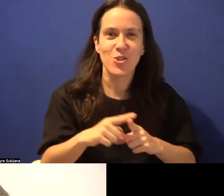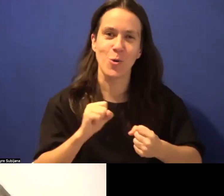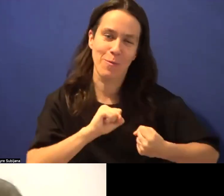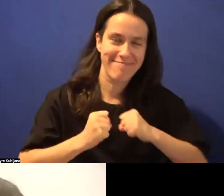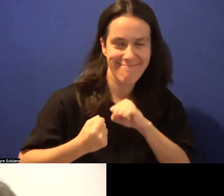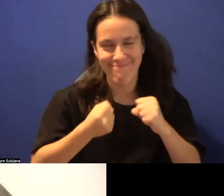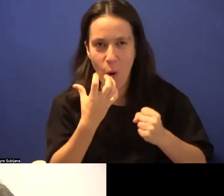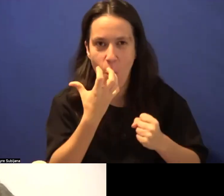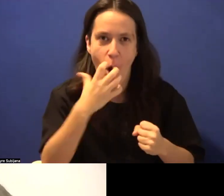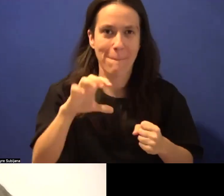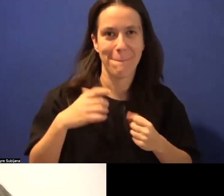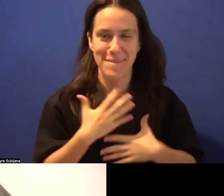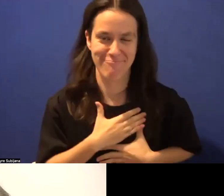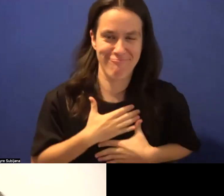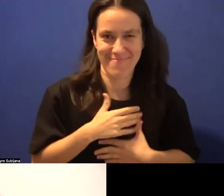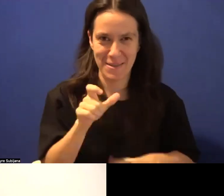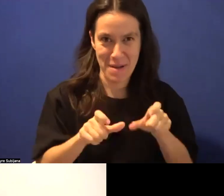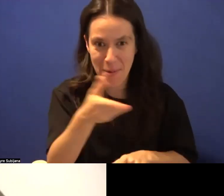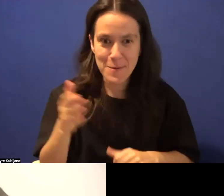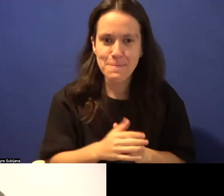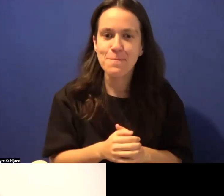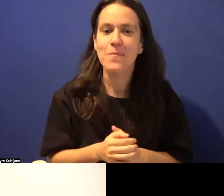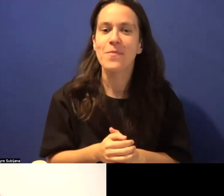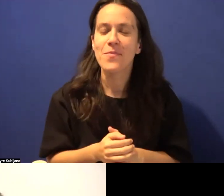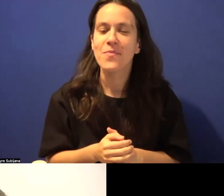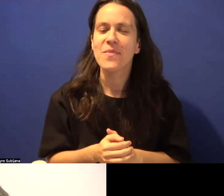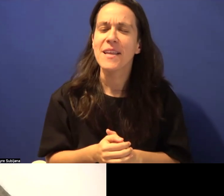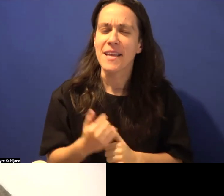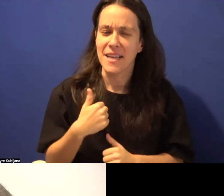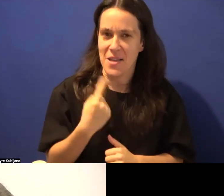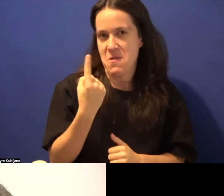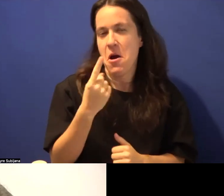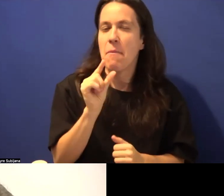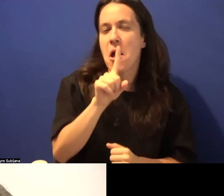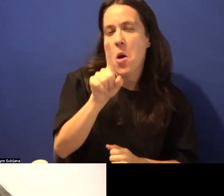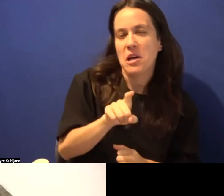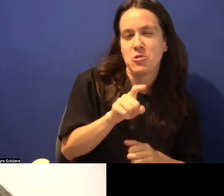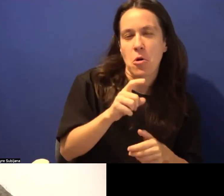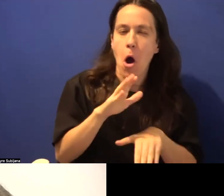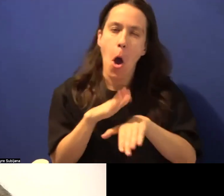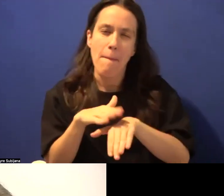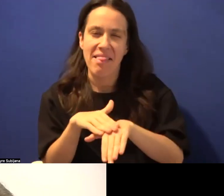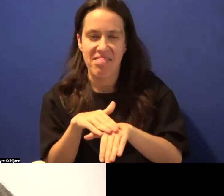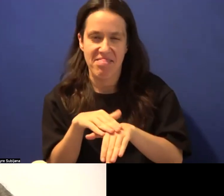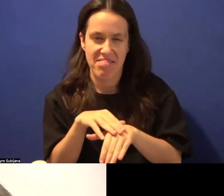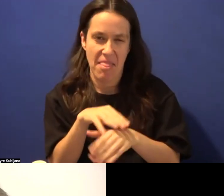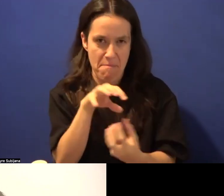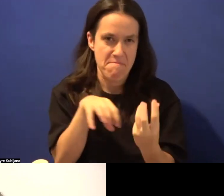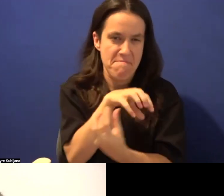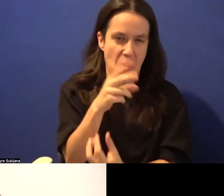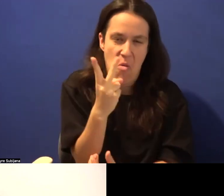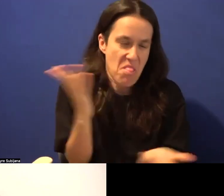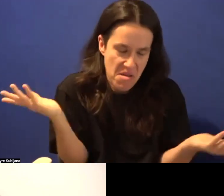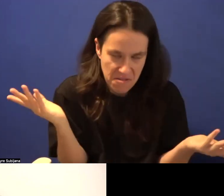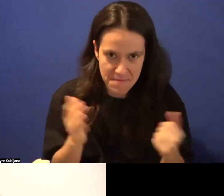audience. Something in between the question and comment. You were talking